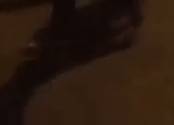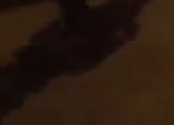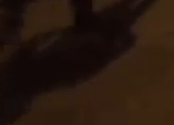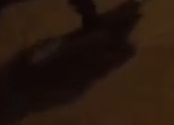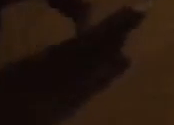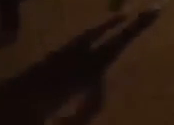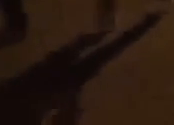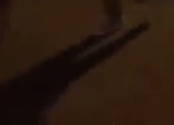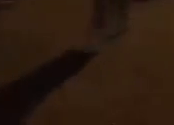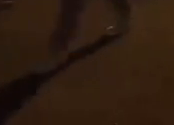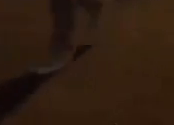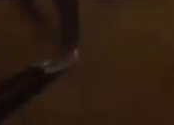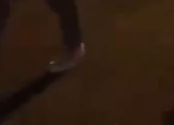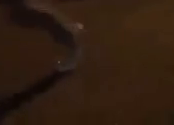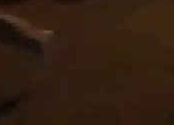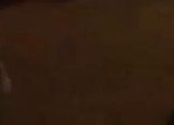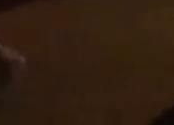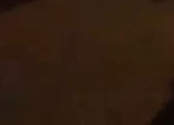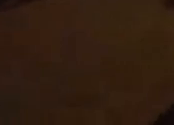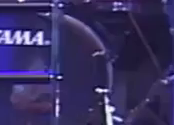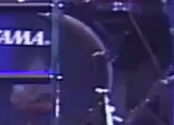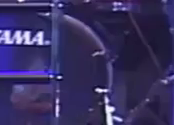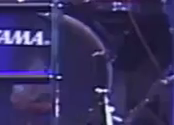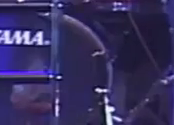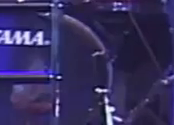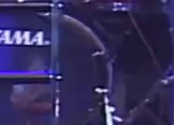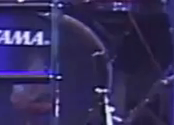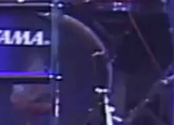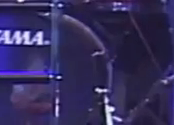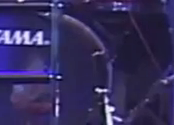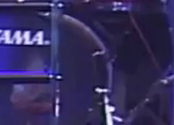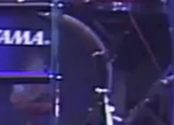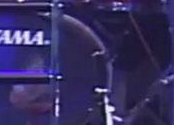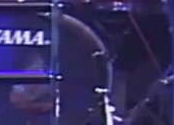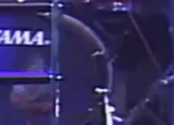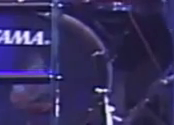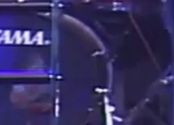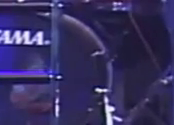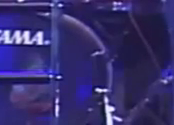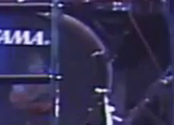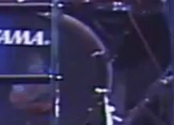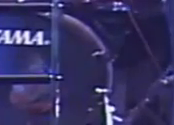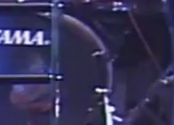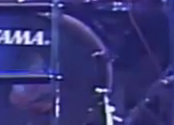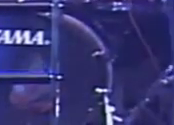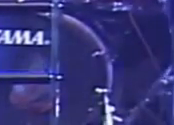celebrating now. Heaven is rejoicing now. Hallelujah! Hallelujah!